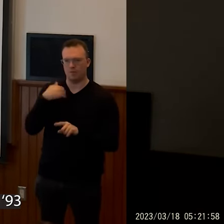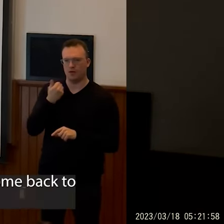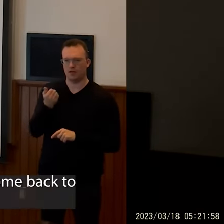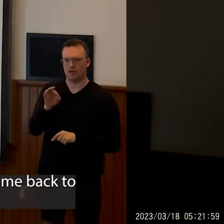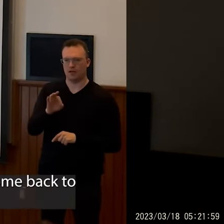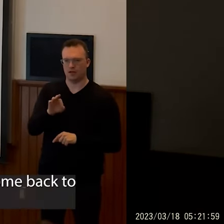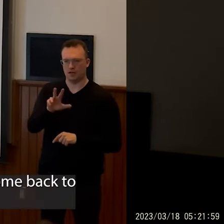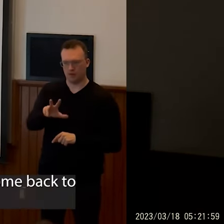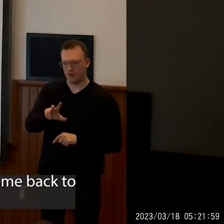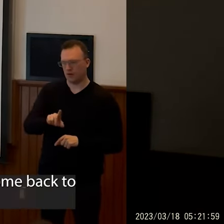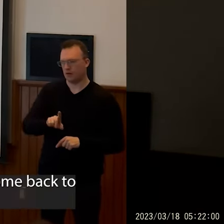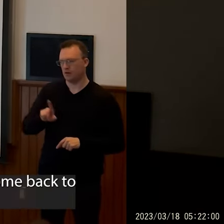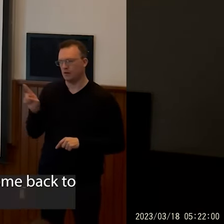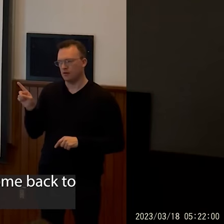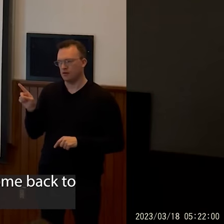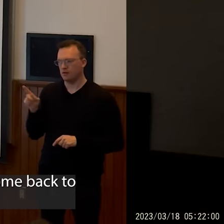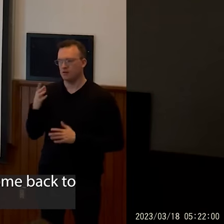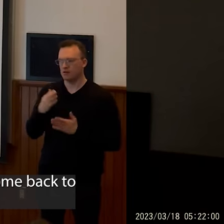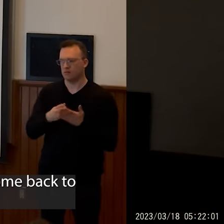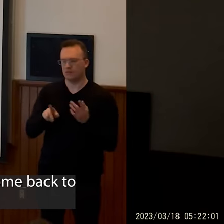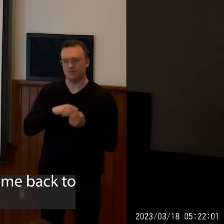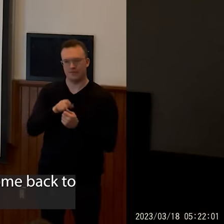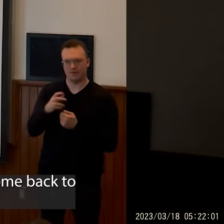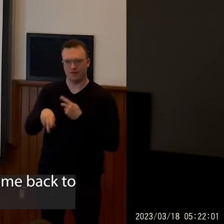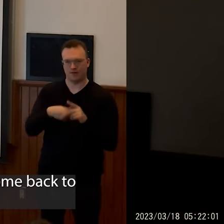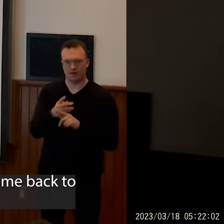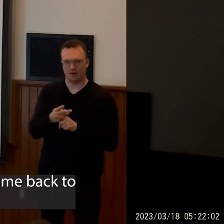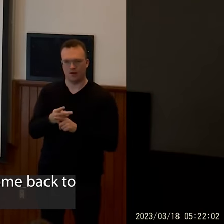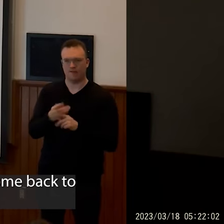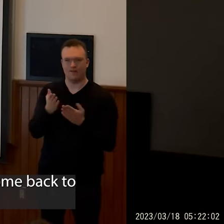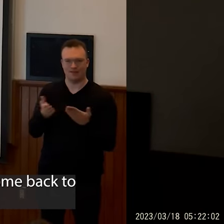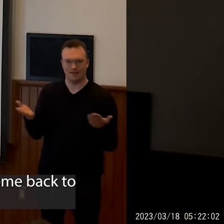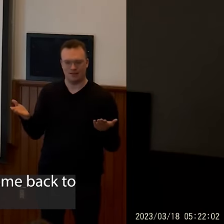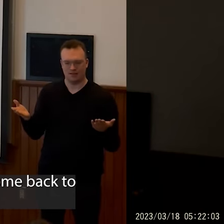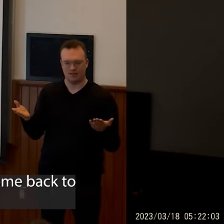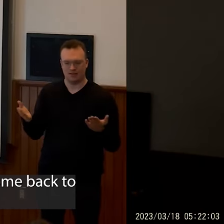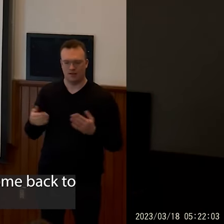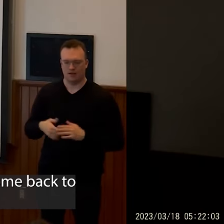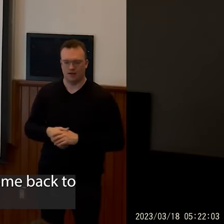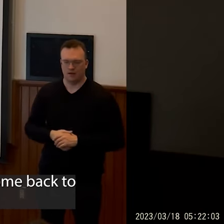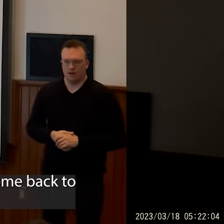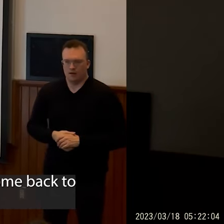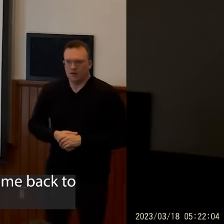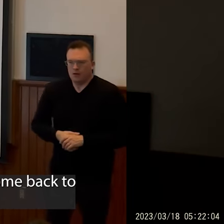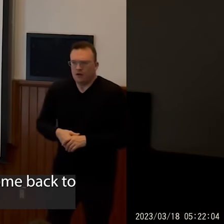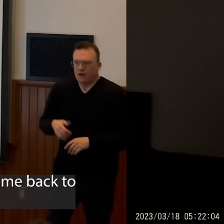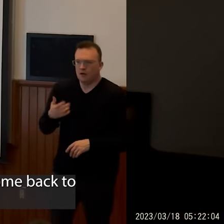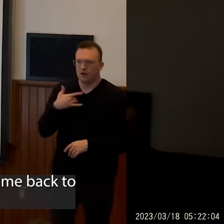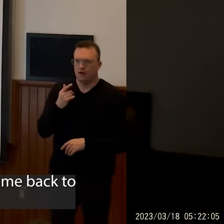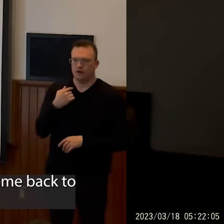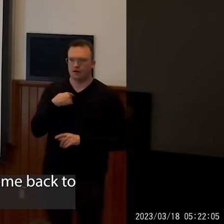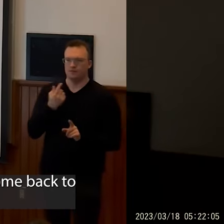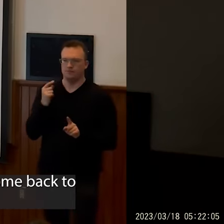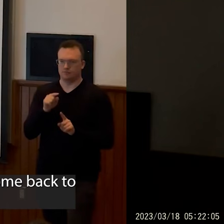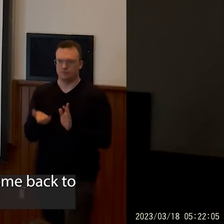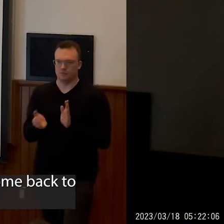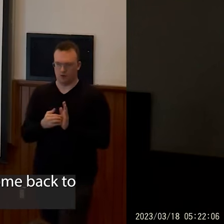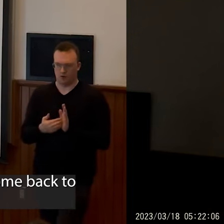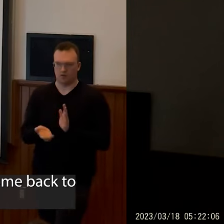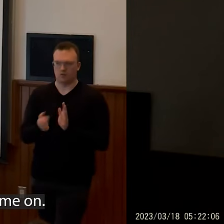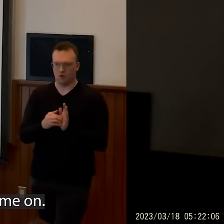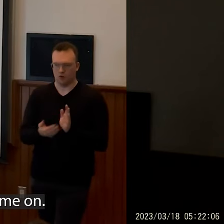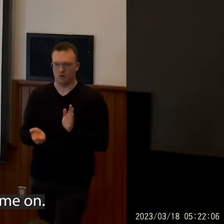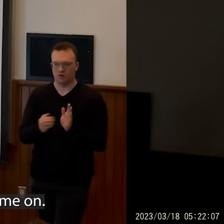1993, and there are certain kind of objects that I come back to again and again. I